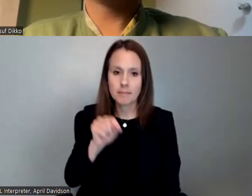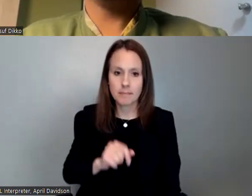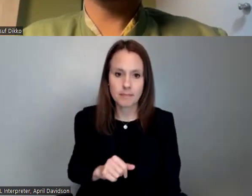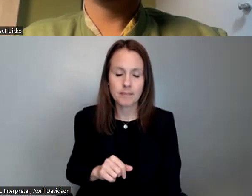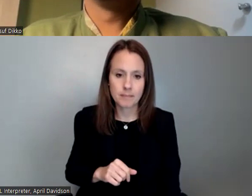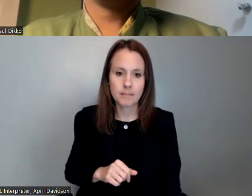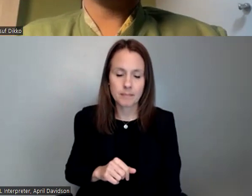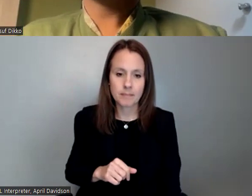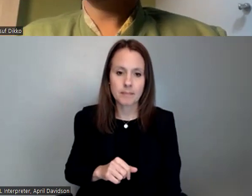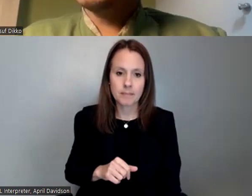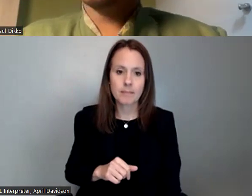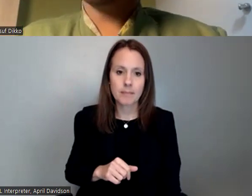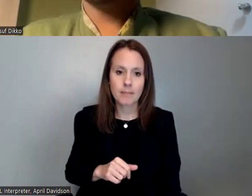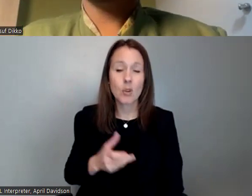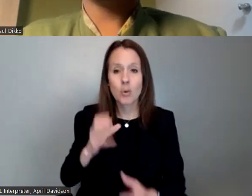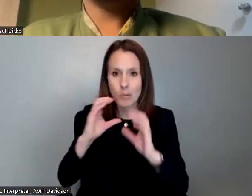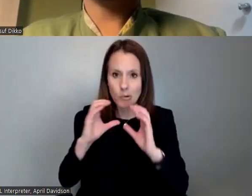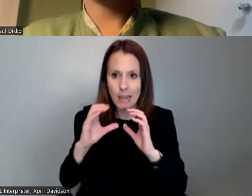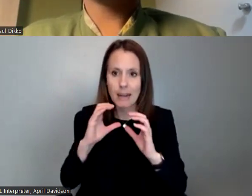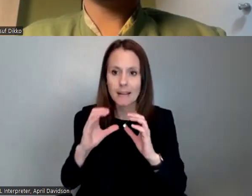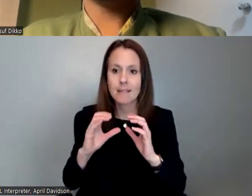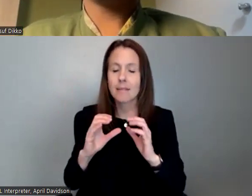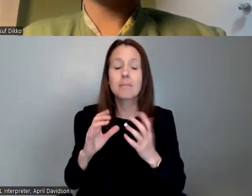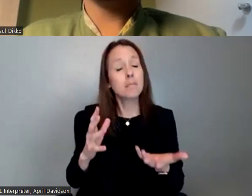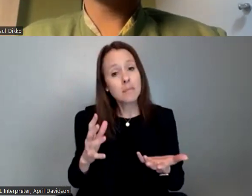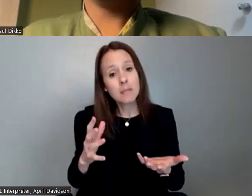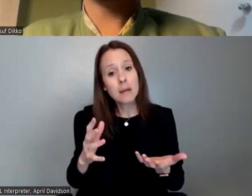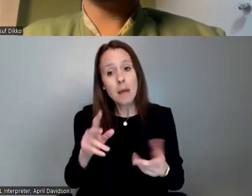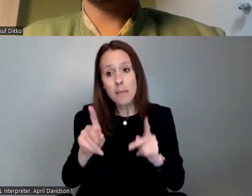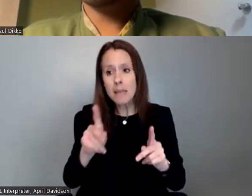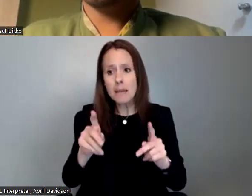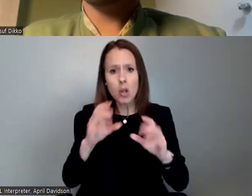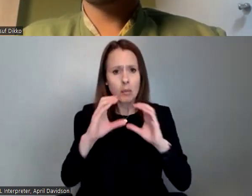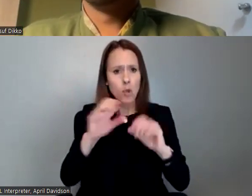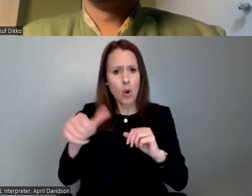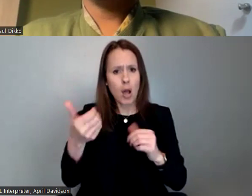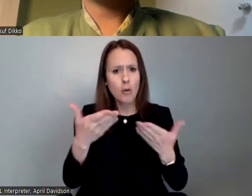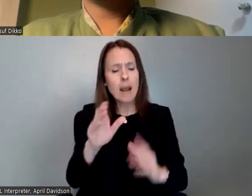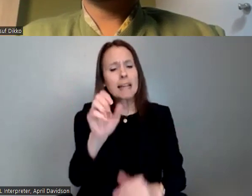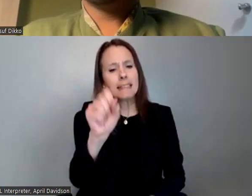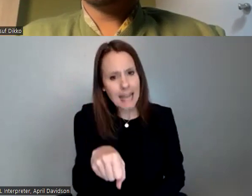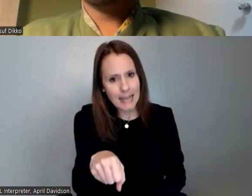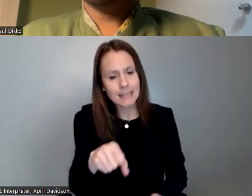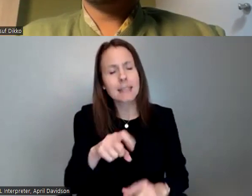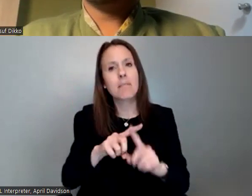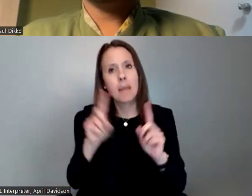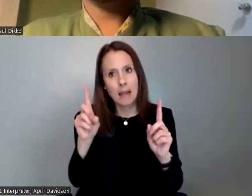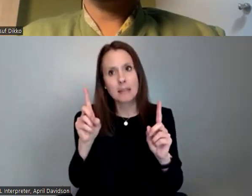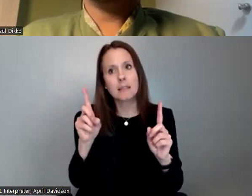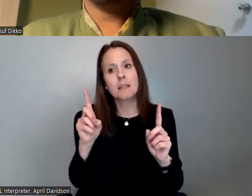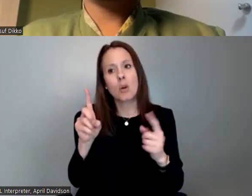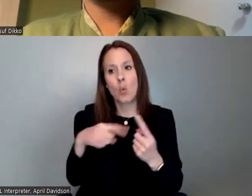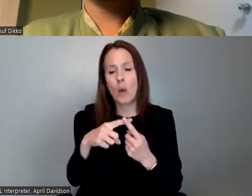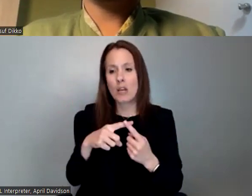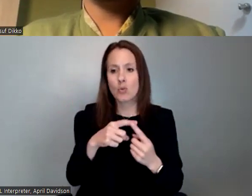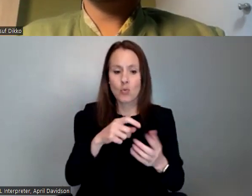of speaking or communicating. But that is not to say that people don't communicate in other ways. It's just to say that when you